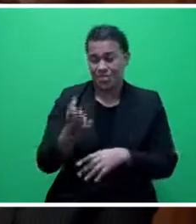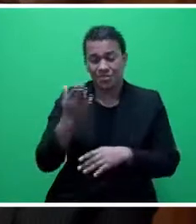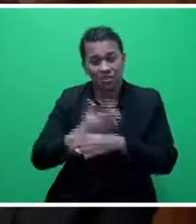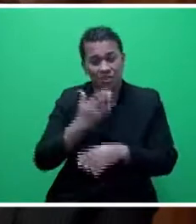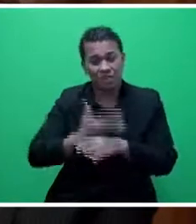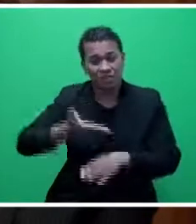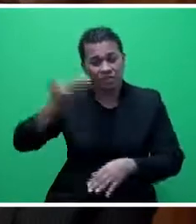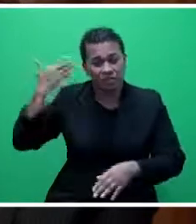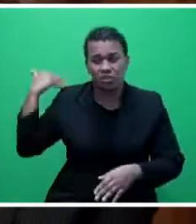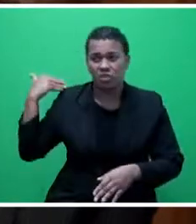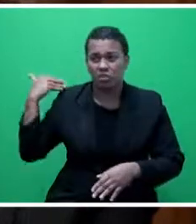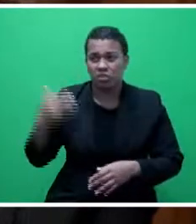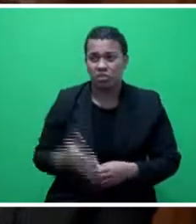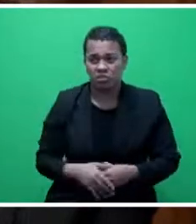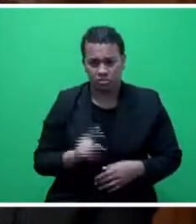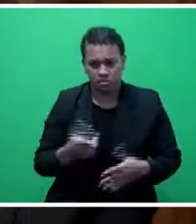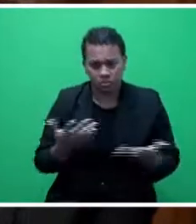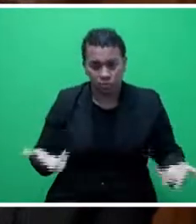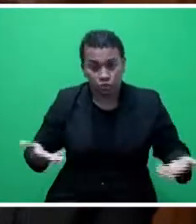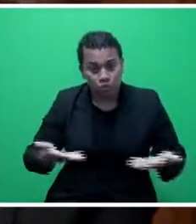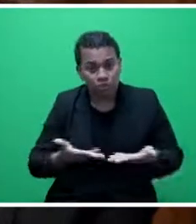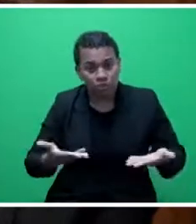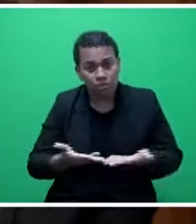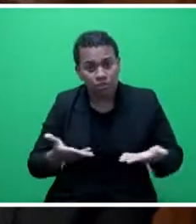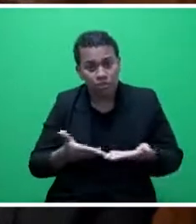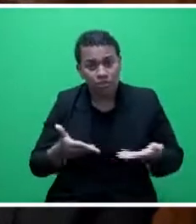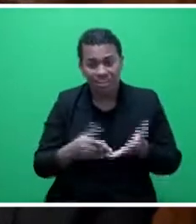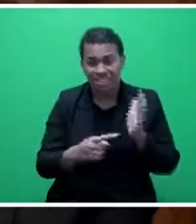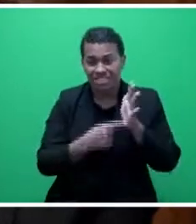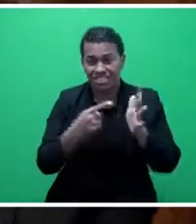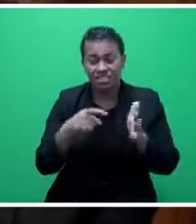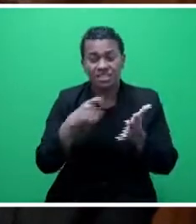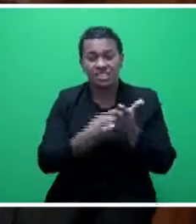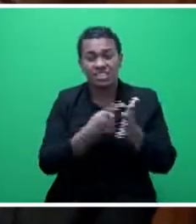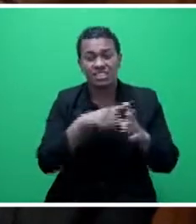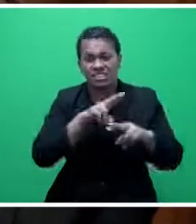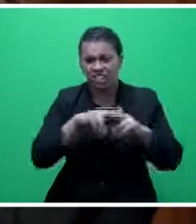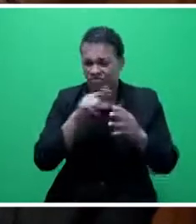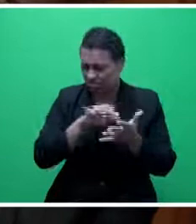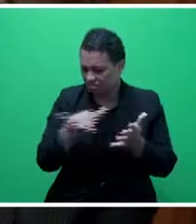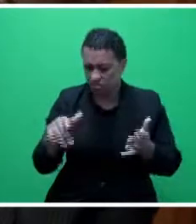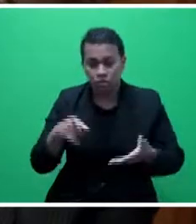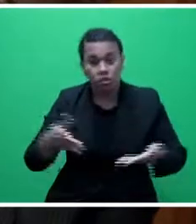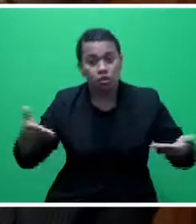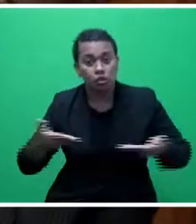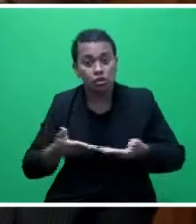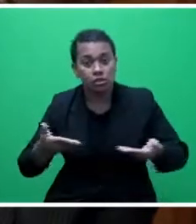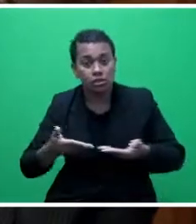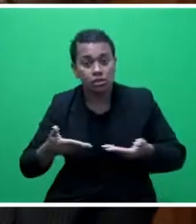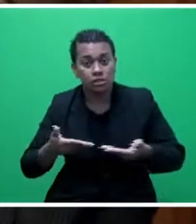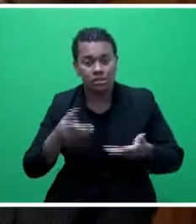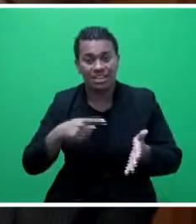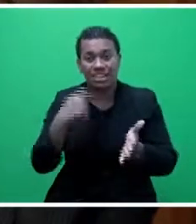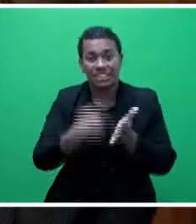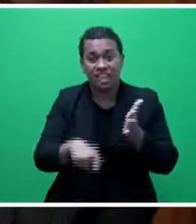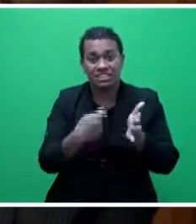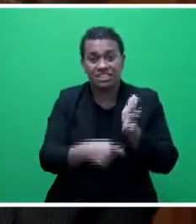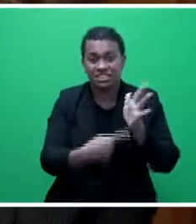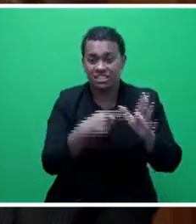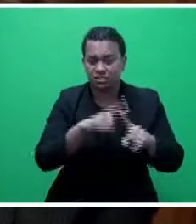reduce your tariff, your rates, it takes a long time to climb back to what it used to be.